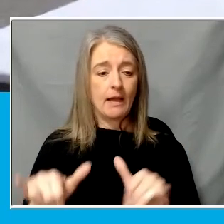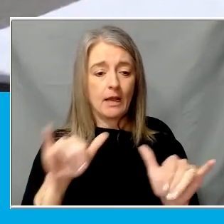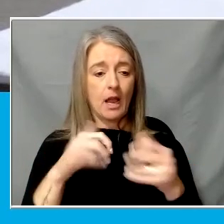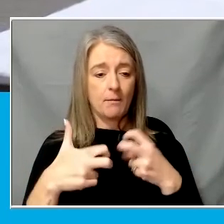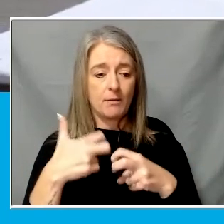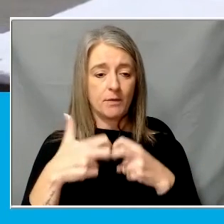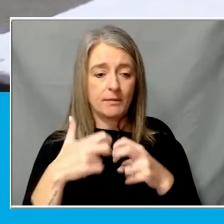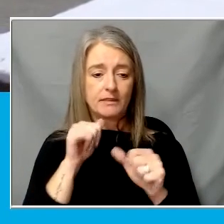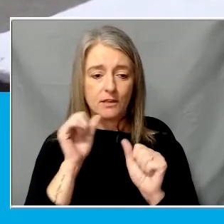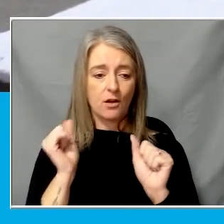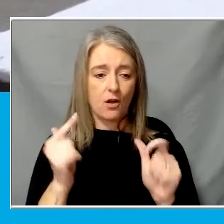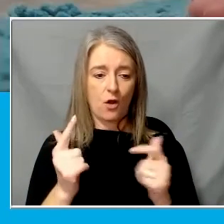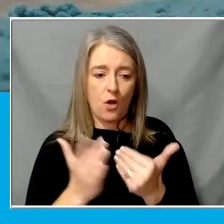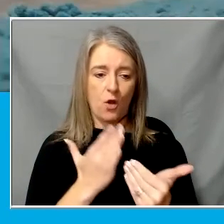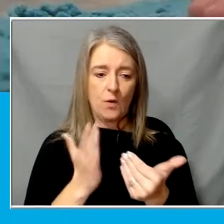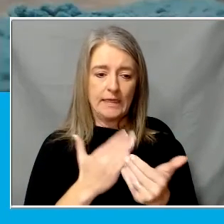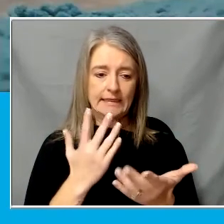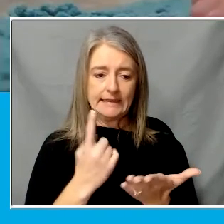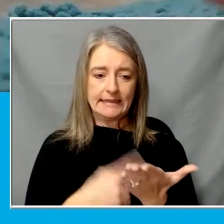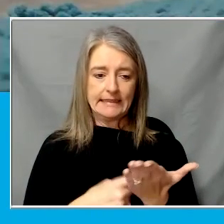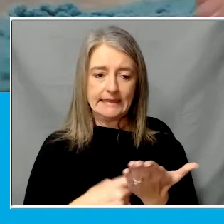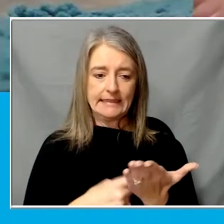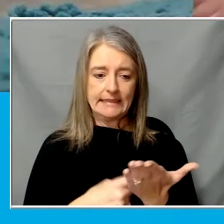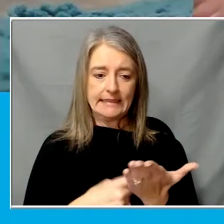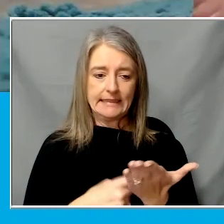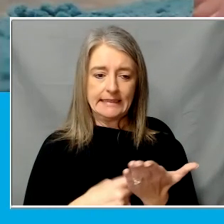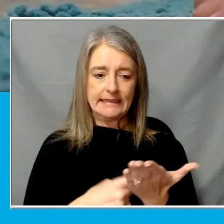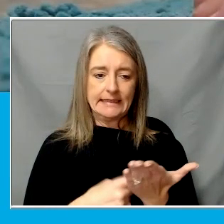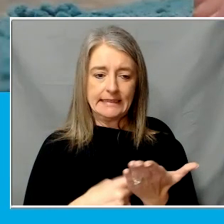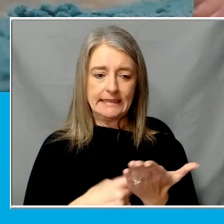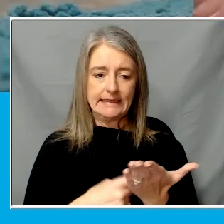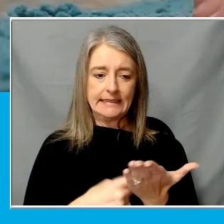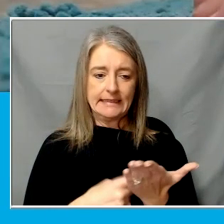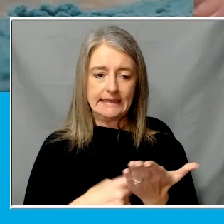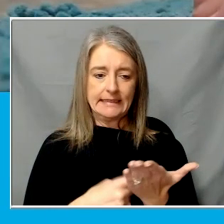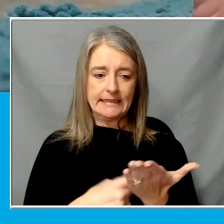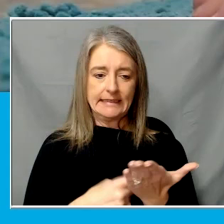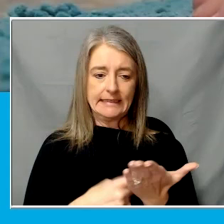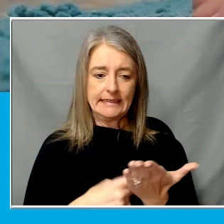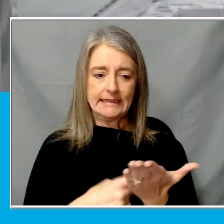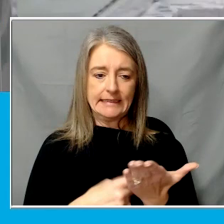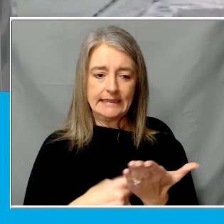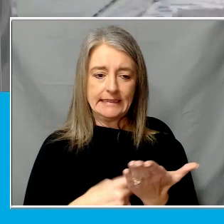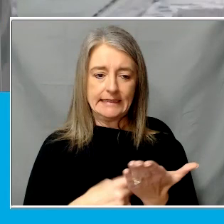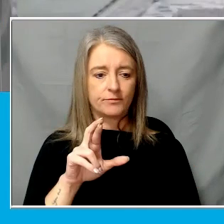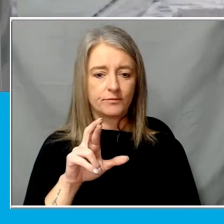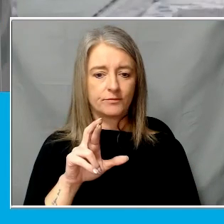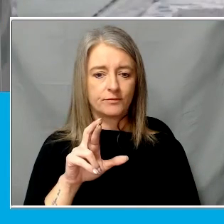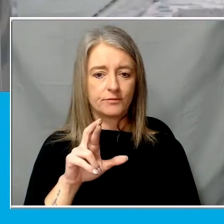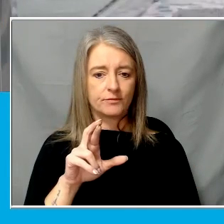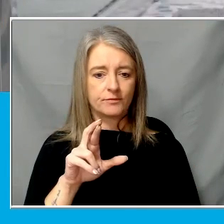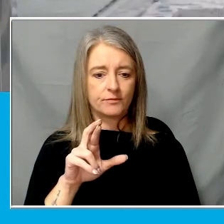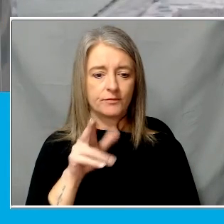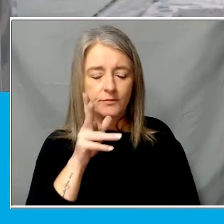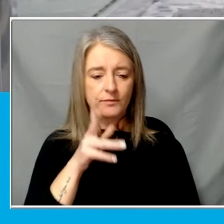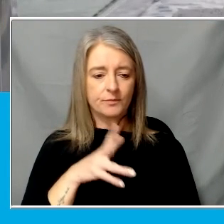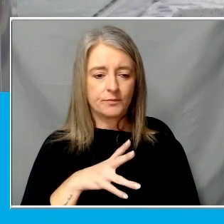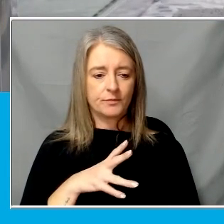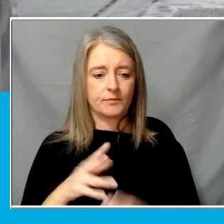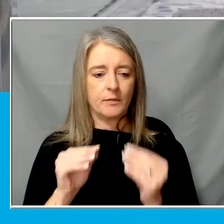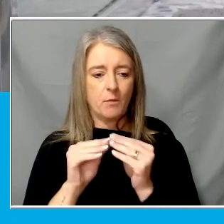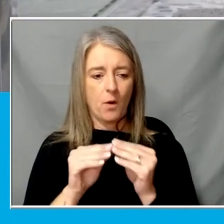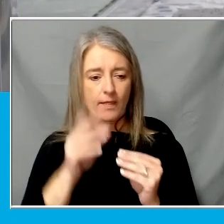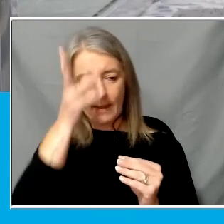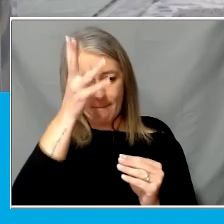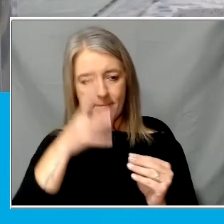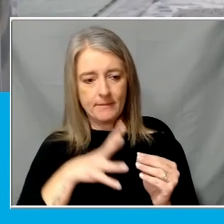not always easy to talk about. Overactive bladder affects 33 million American adults, and women a bit more than men. And